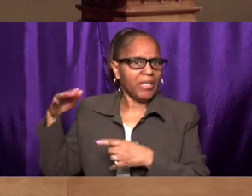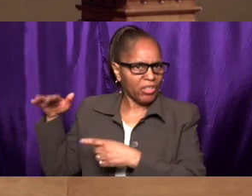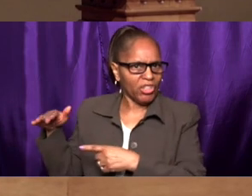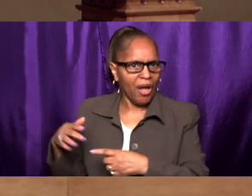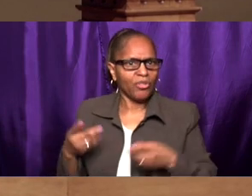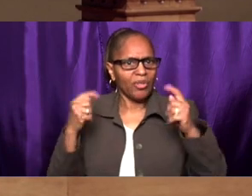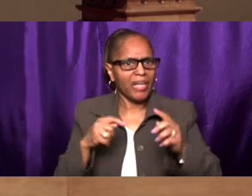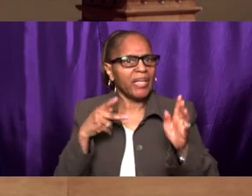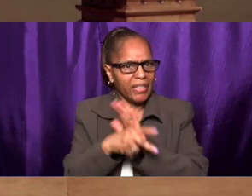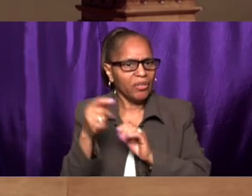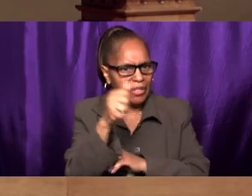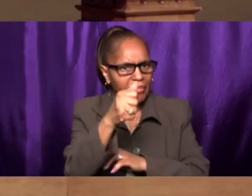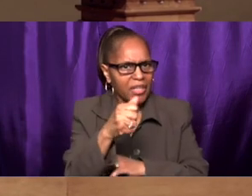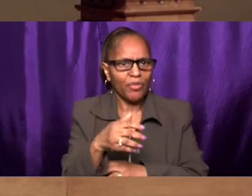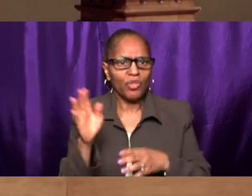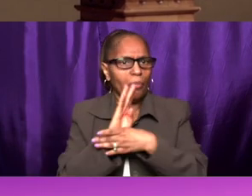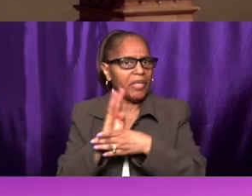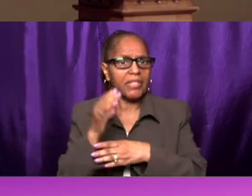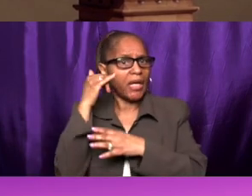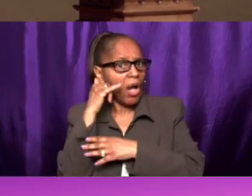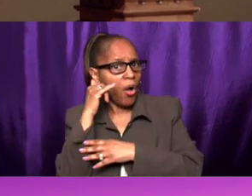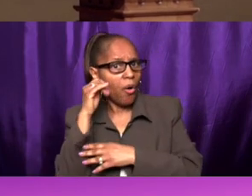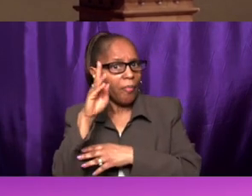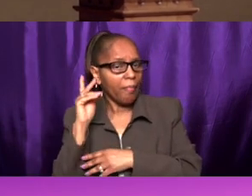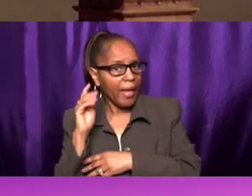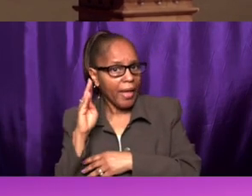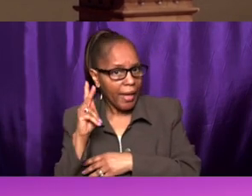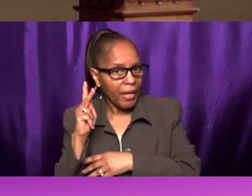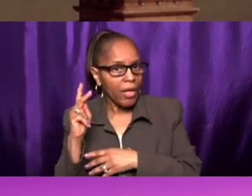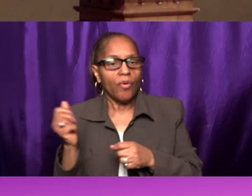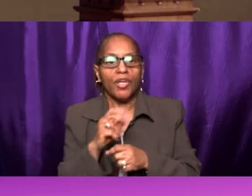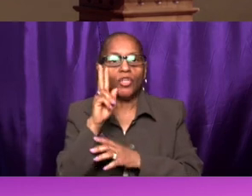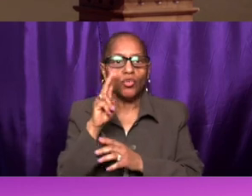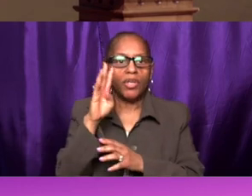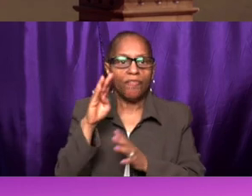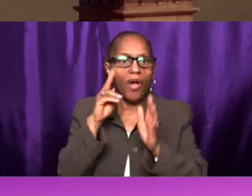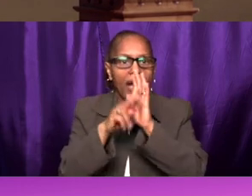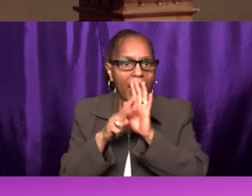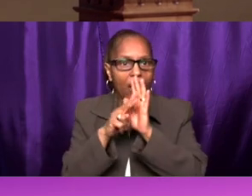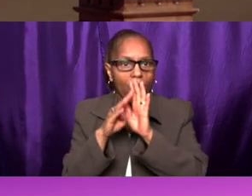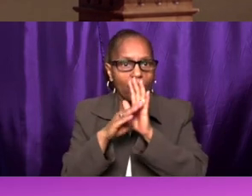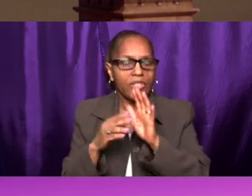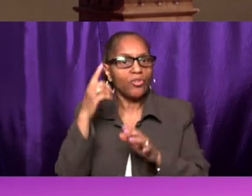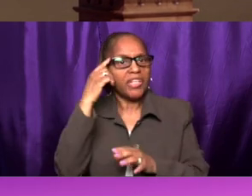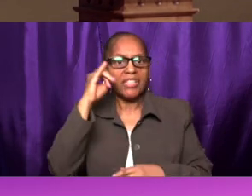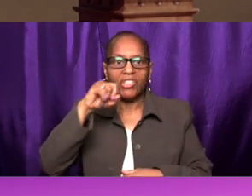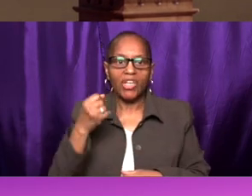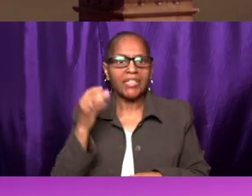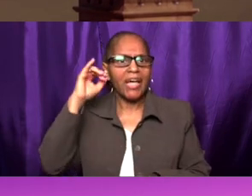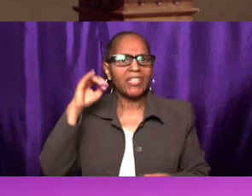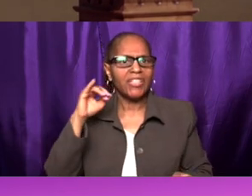you were too busy and didn't call back within 24 hours because you think this is just a job.